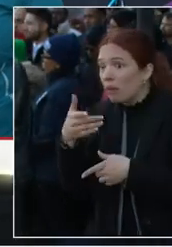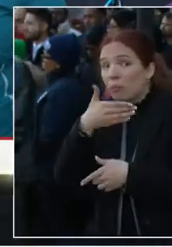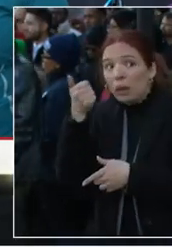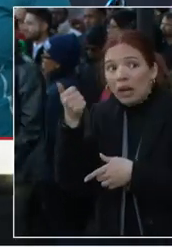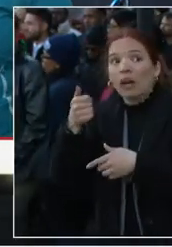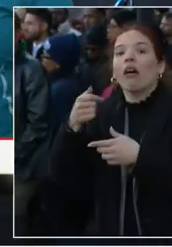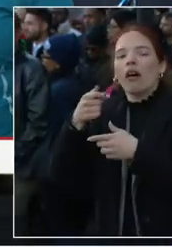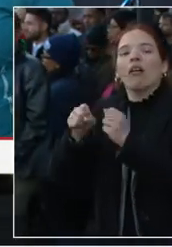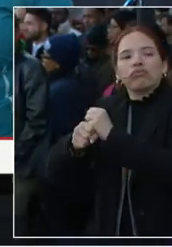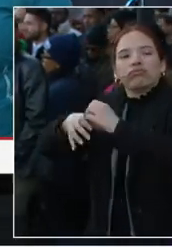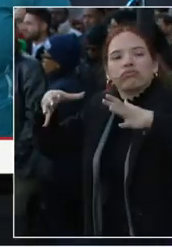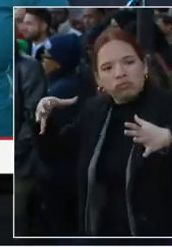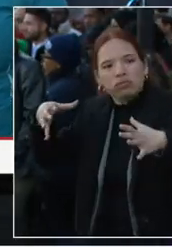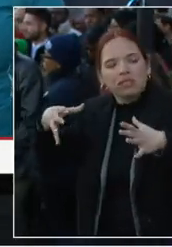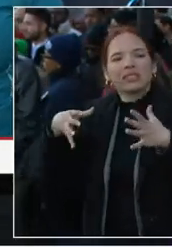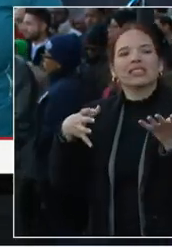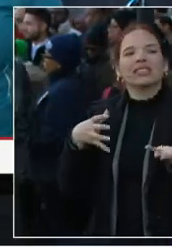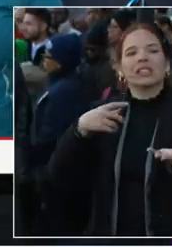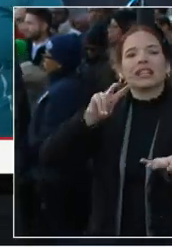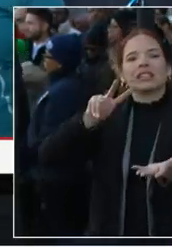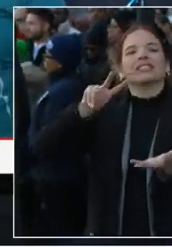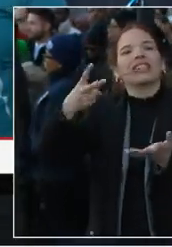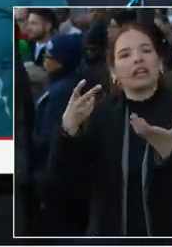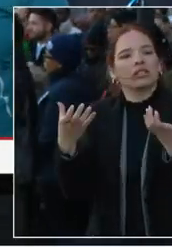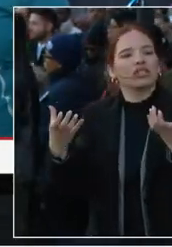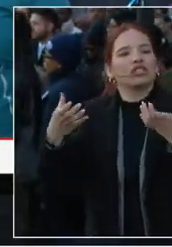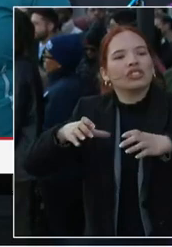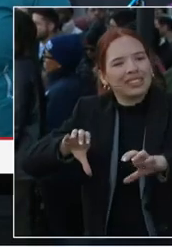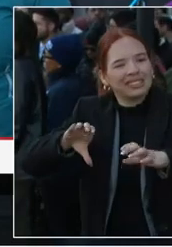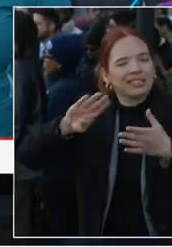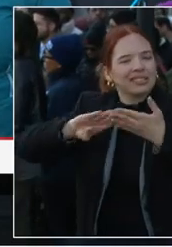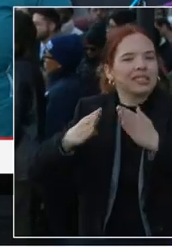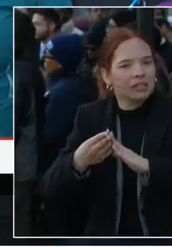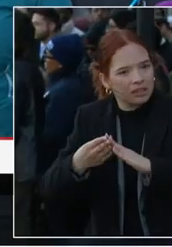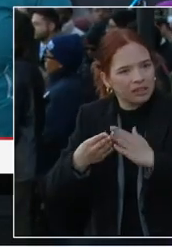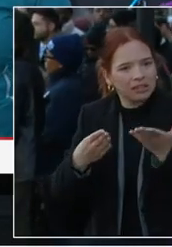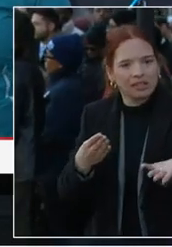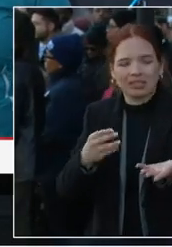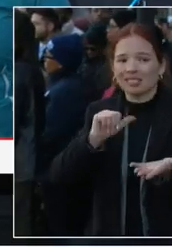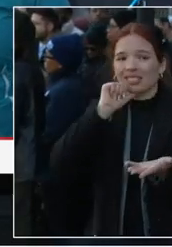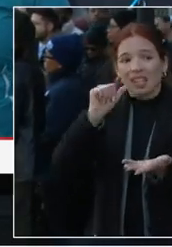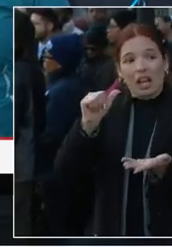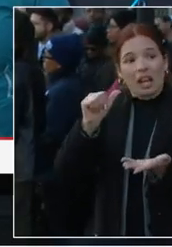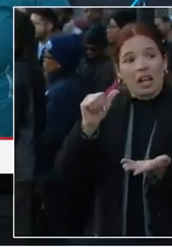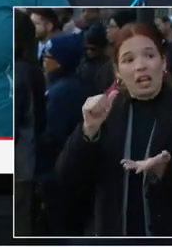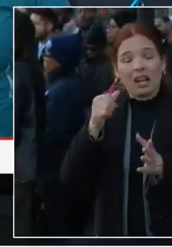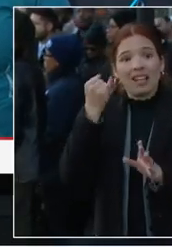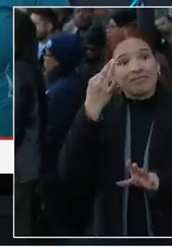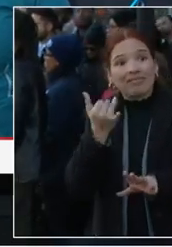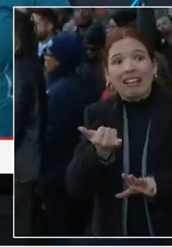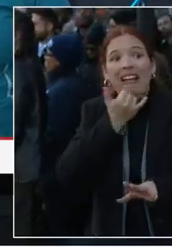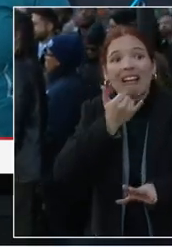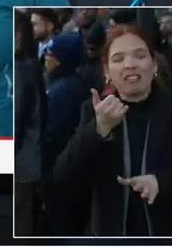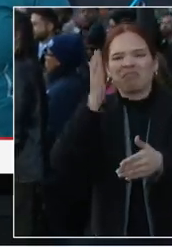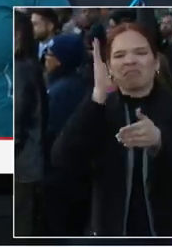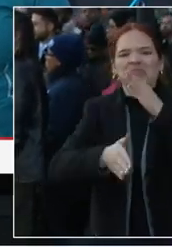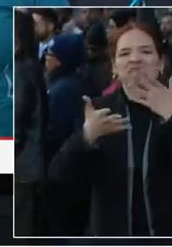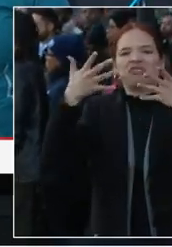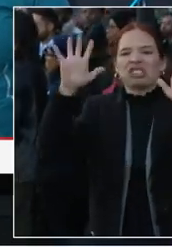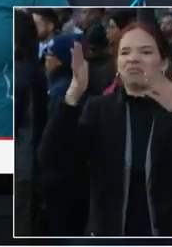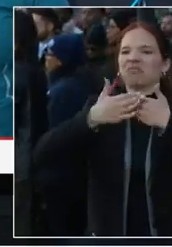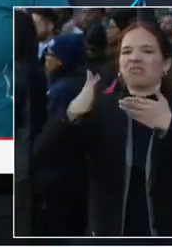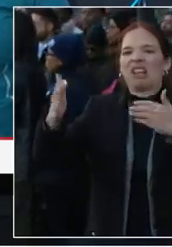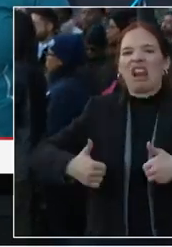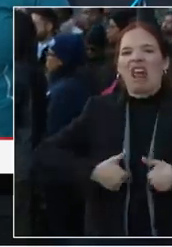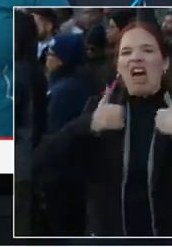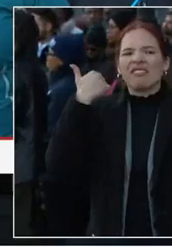a second chance city. So it is not my view that if you make a mistake, that's the end of it for you.